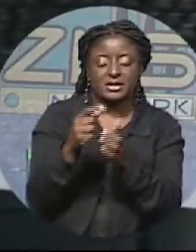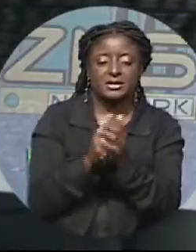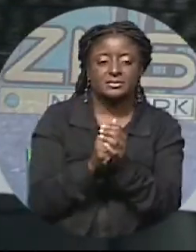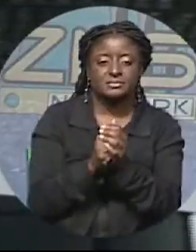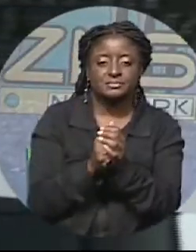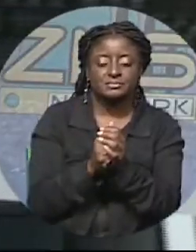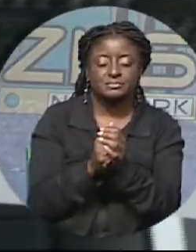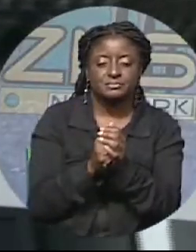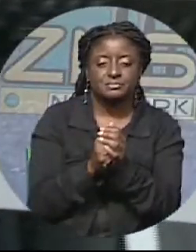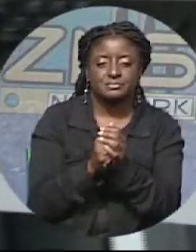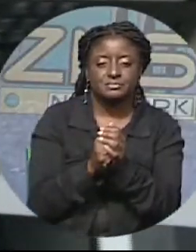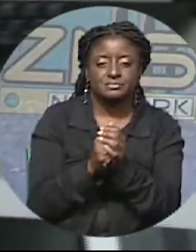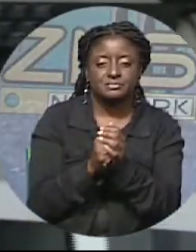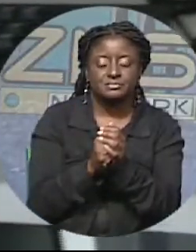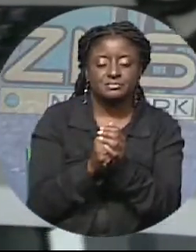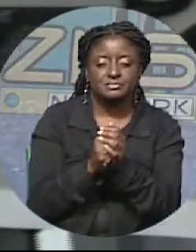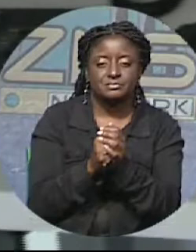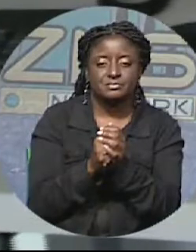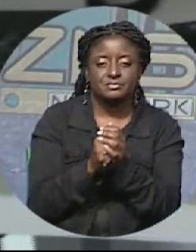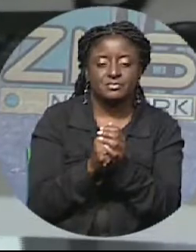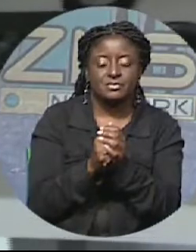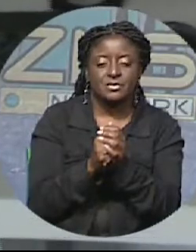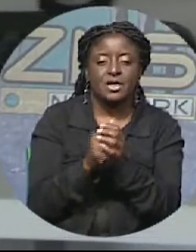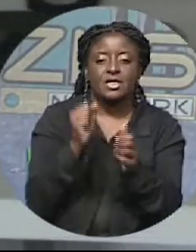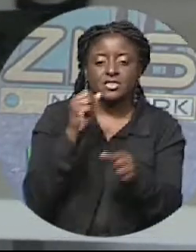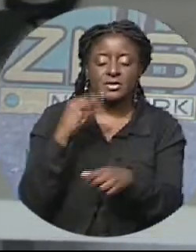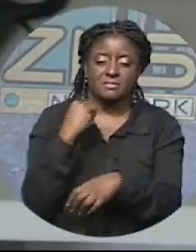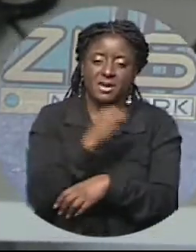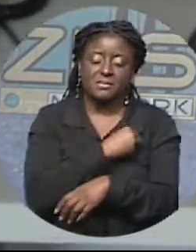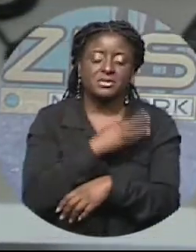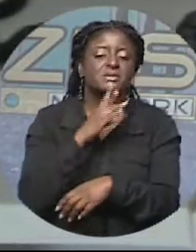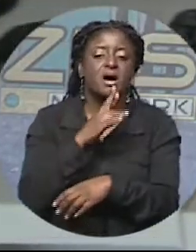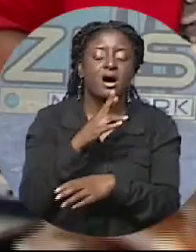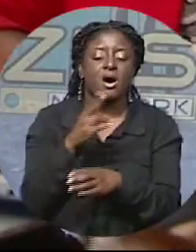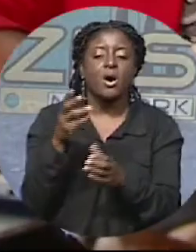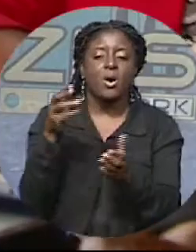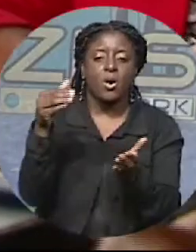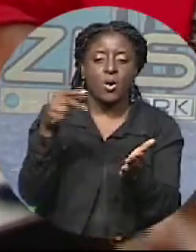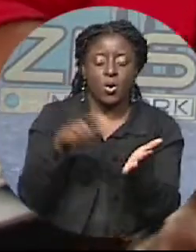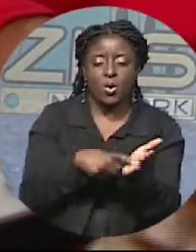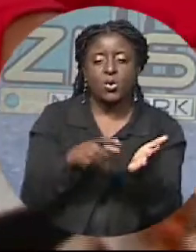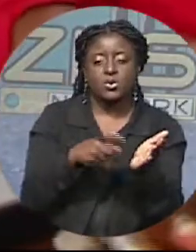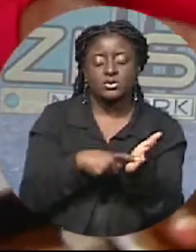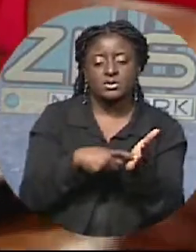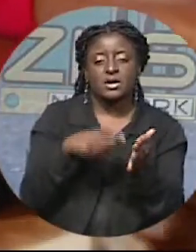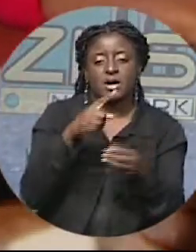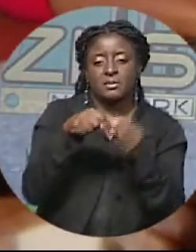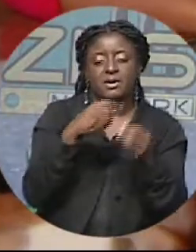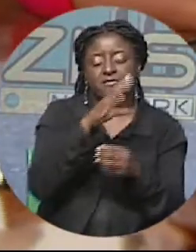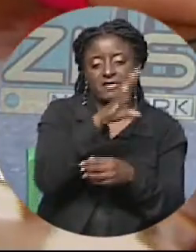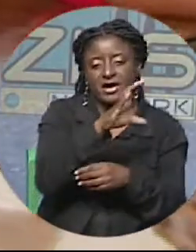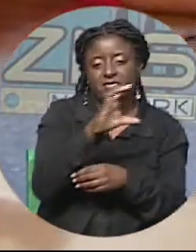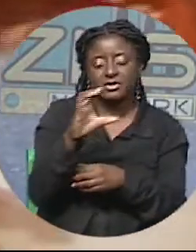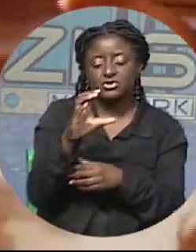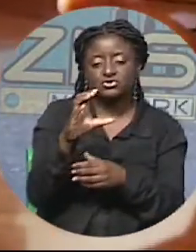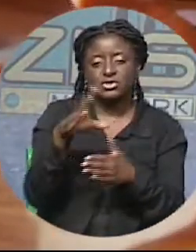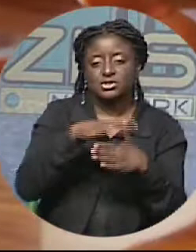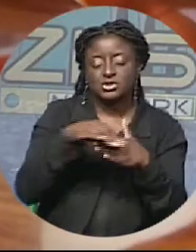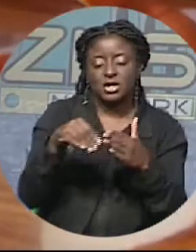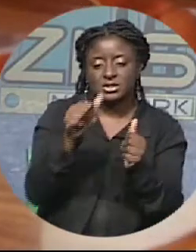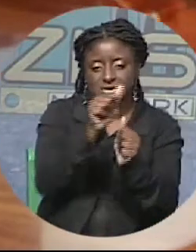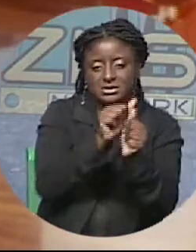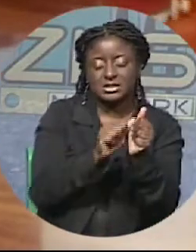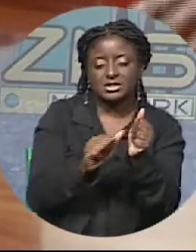Department of Civil Aviation owes each of its 100 members about $500. She says that's from 2014 to